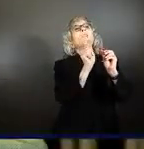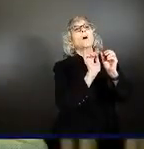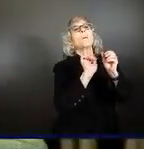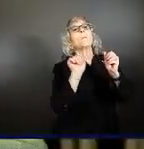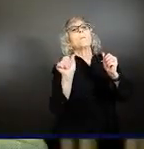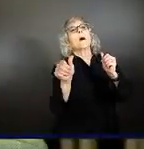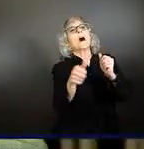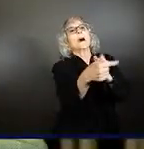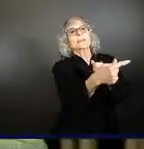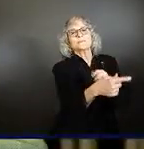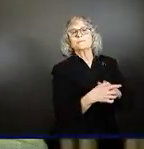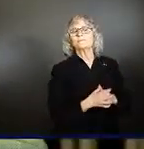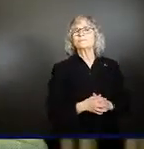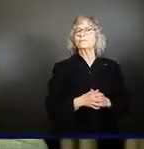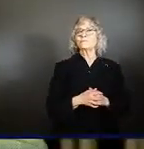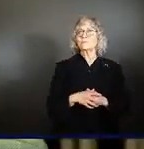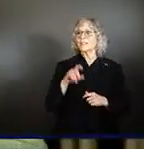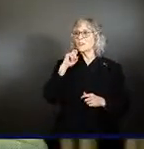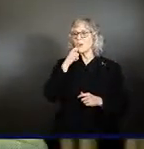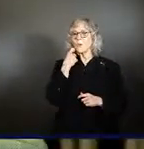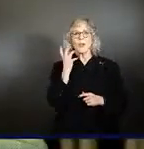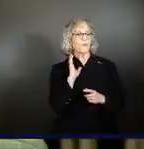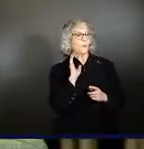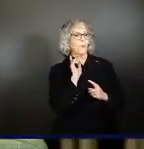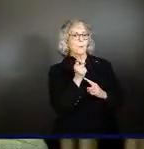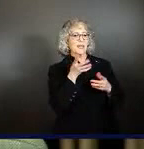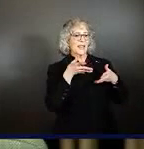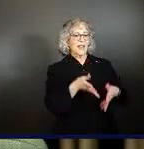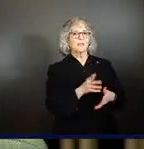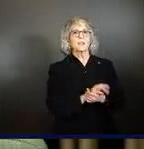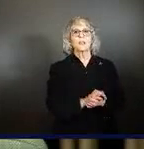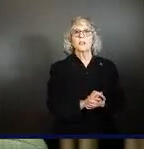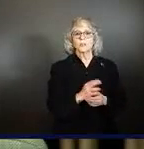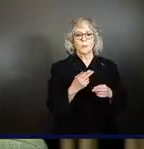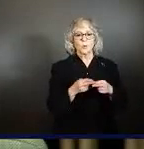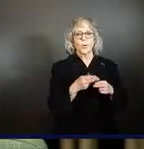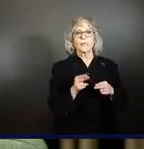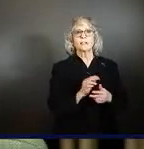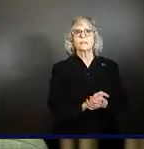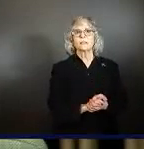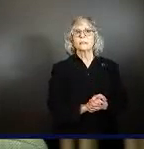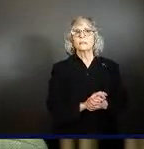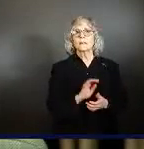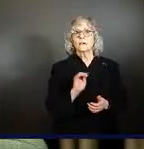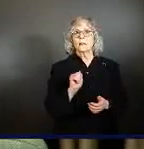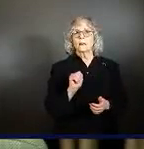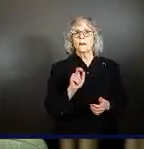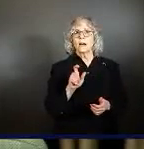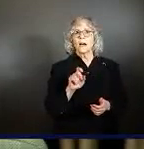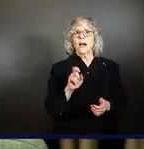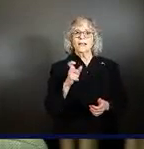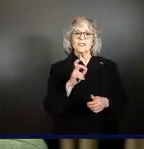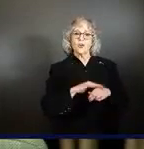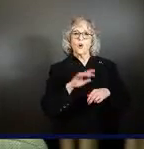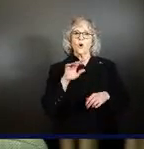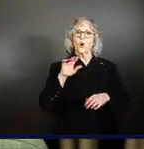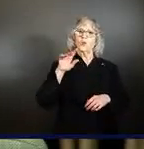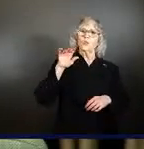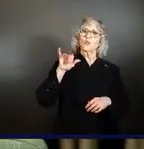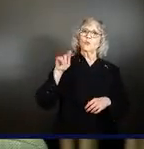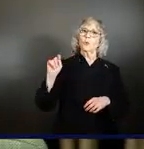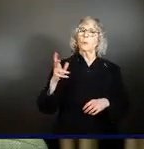so cool. And so we only have about 1 more minute left, so this is going to be a quick one. But Alex on YouTube asks, what are some of the